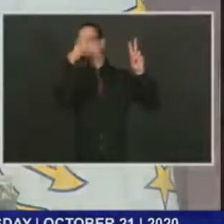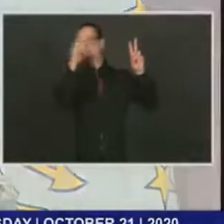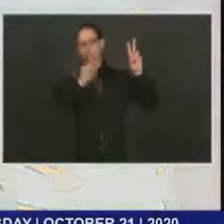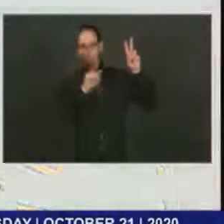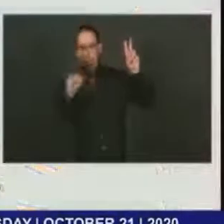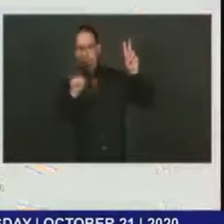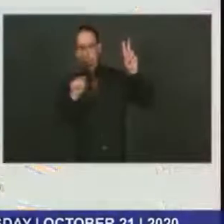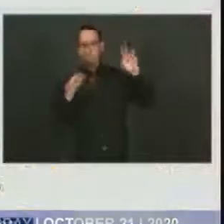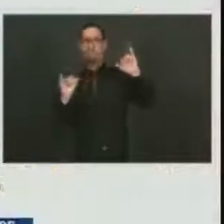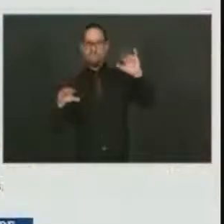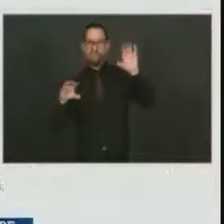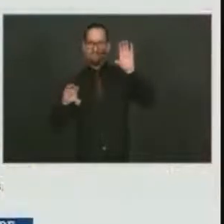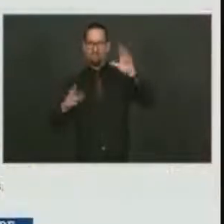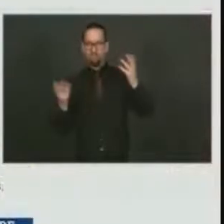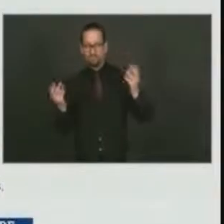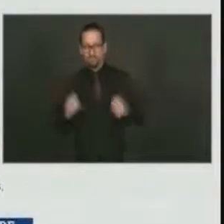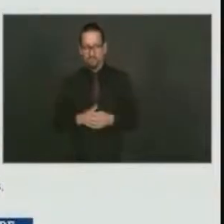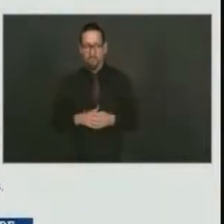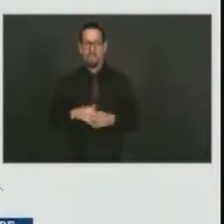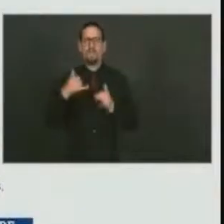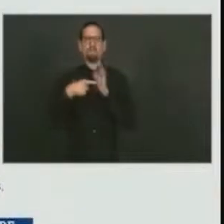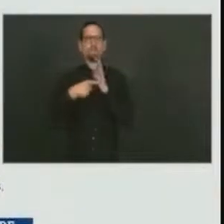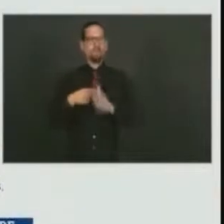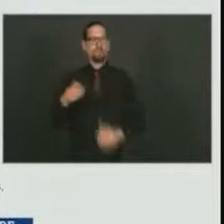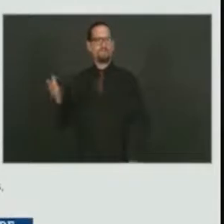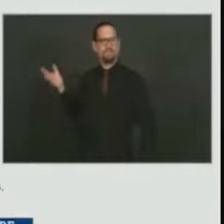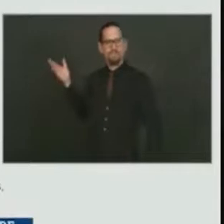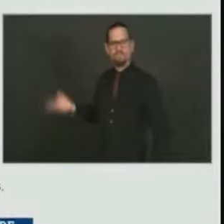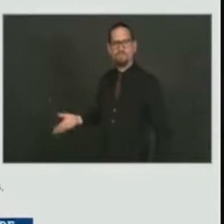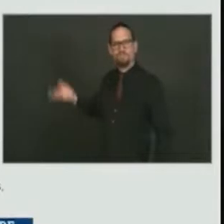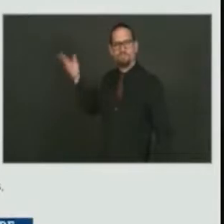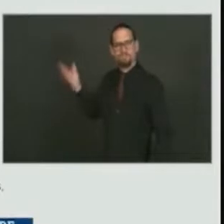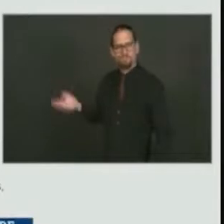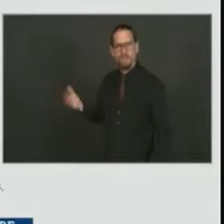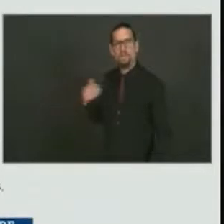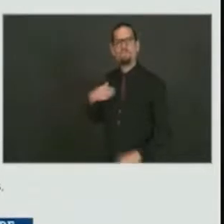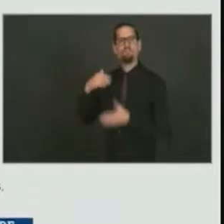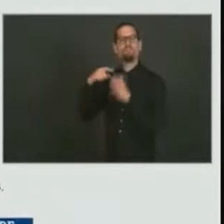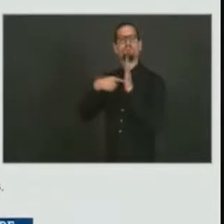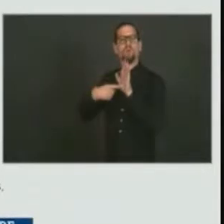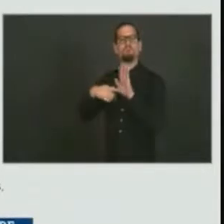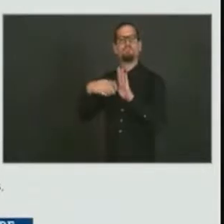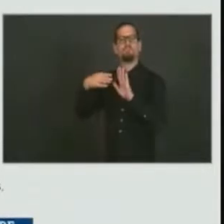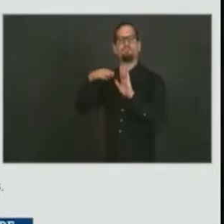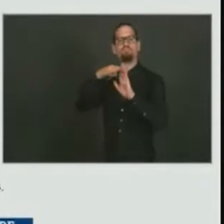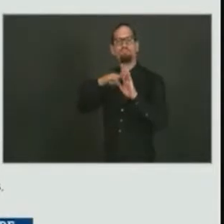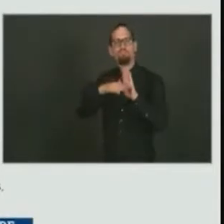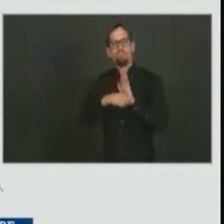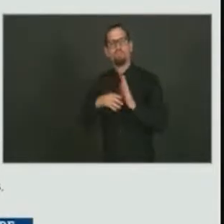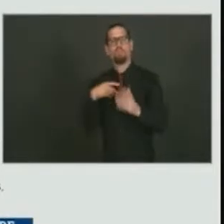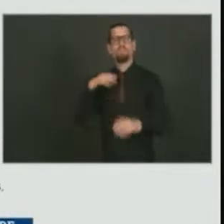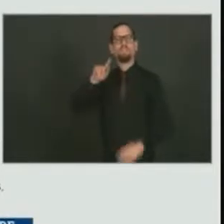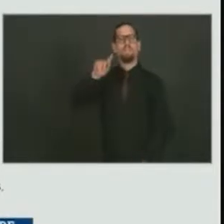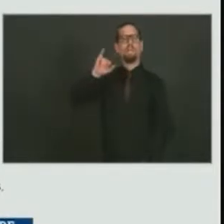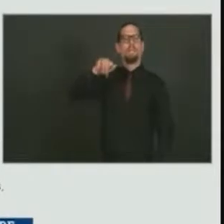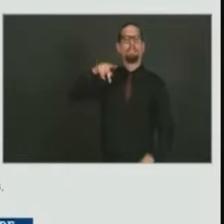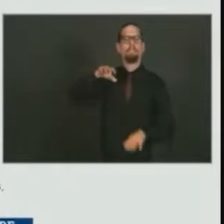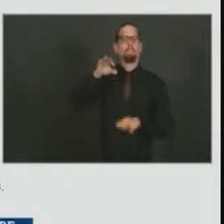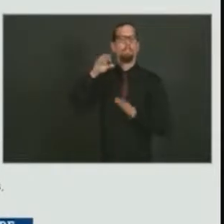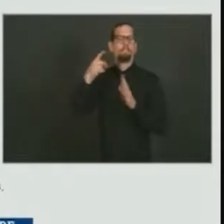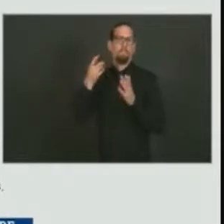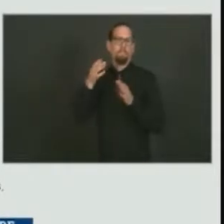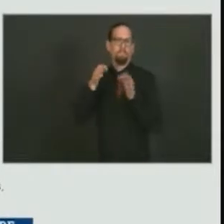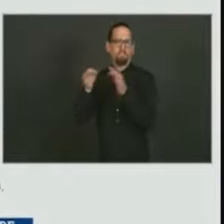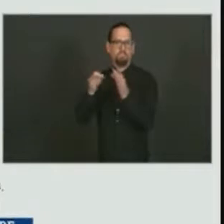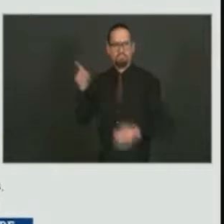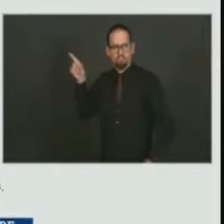please put that slide up. On your screen, there's some tips and suggestions for a few ways to safely enjoy